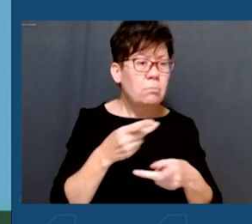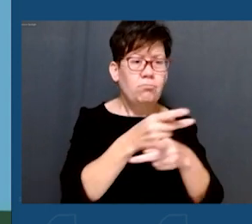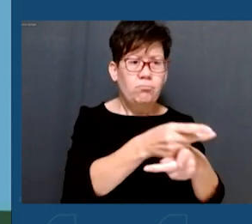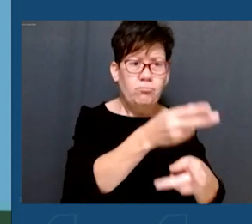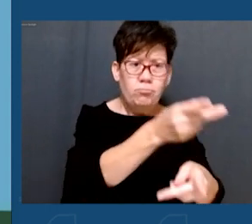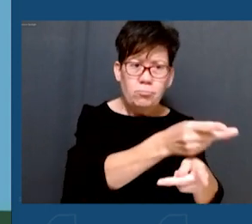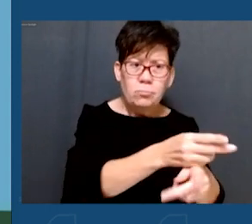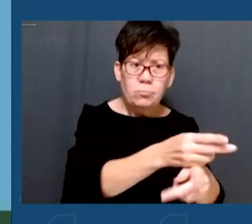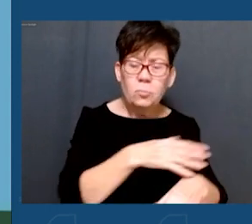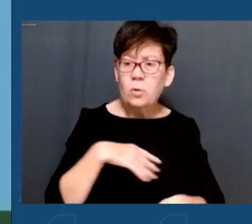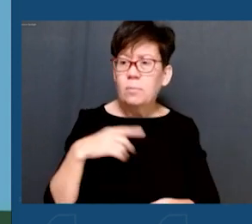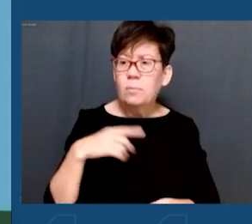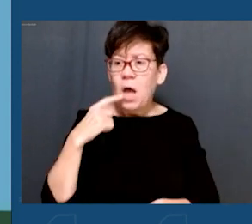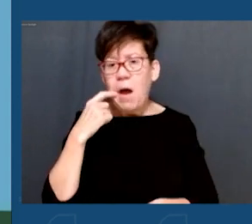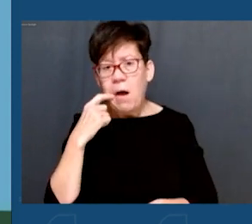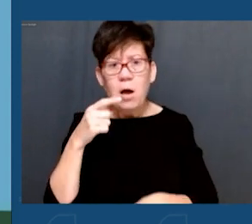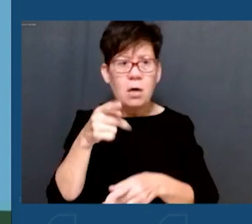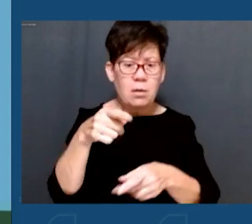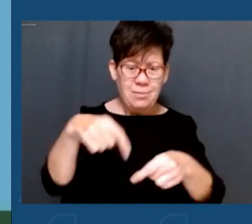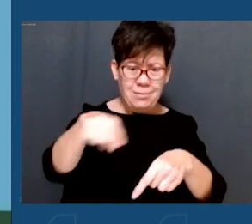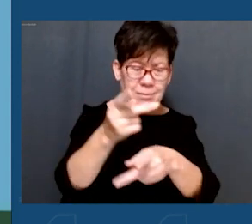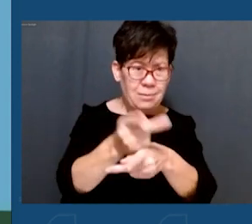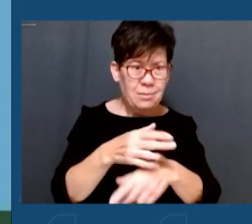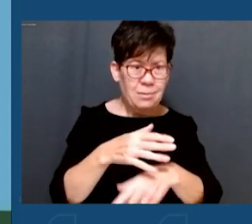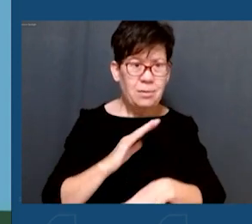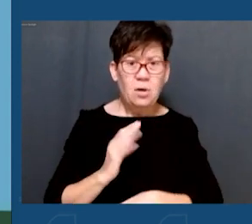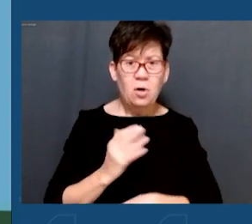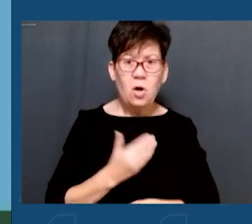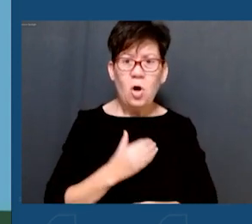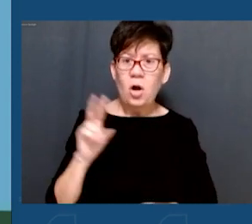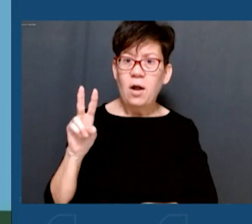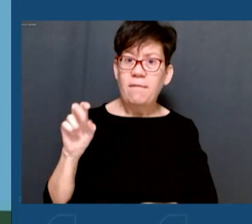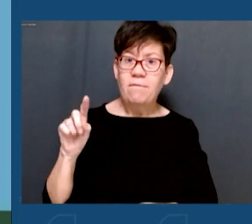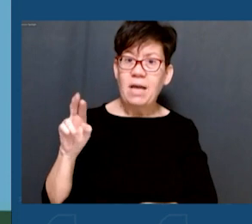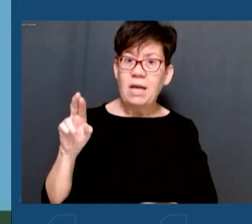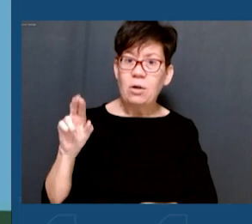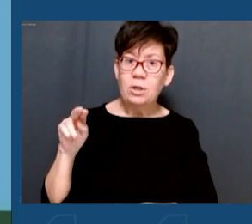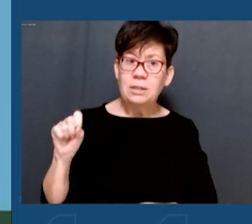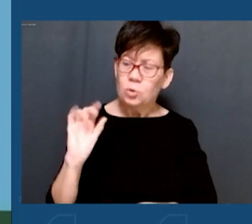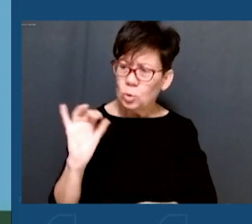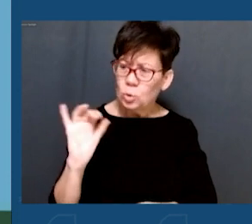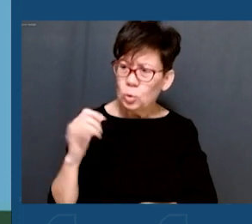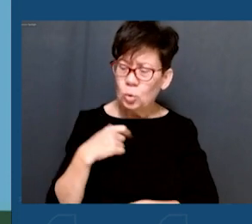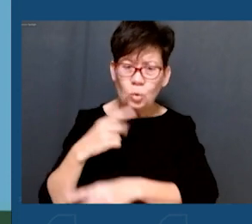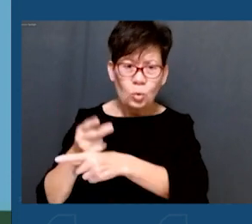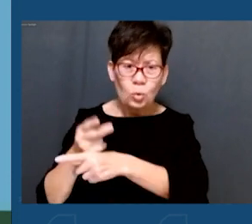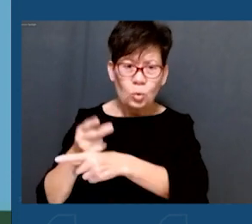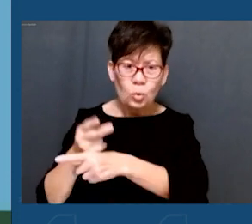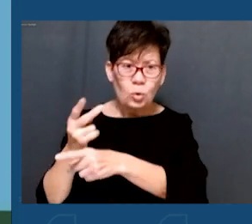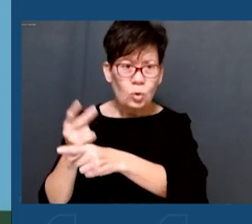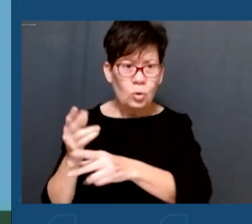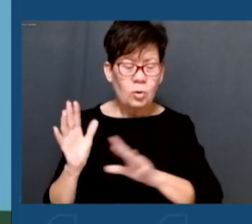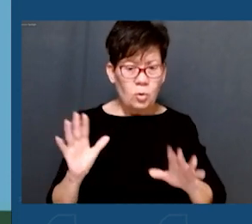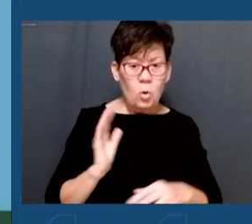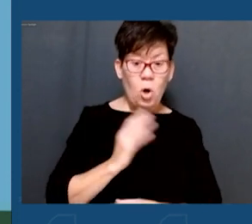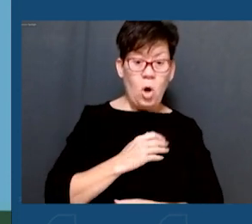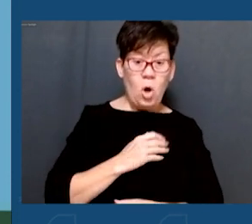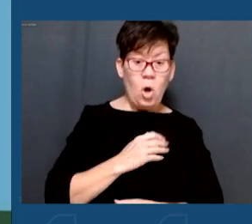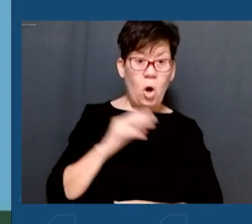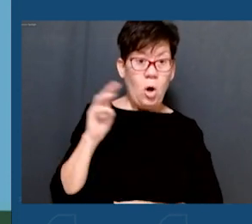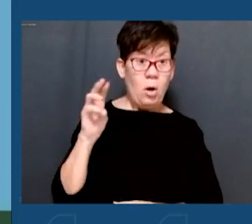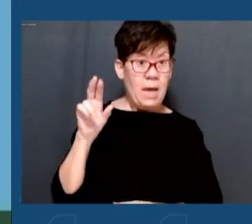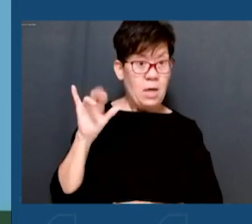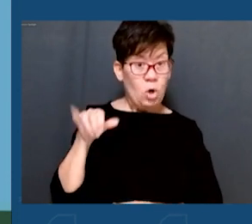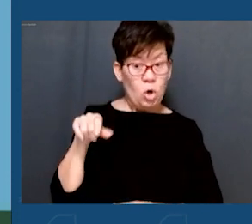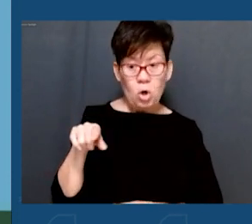and our veterans. We have work to do on the human side as well. And I'm committed to working with our mayor to eradicate those problems